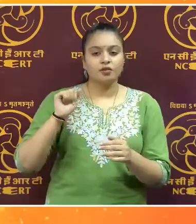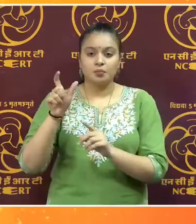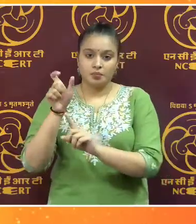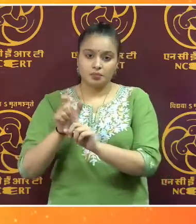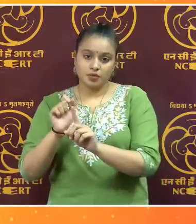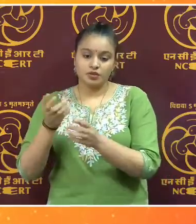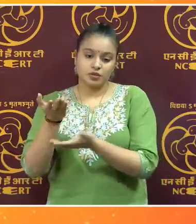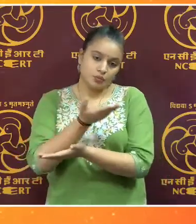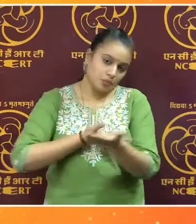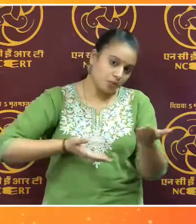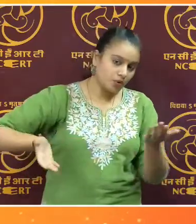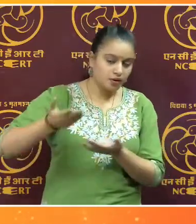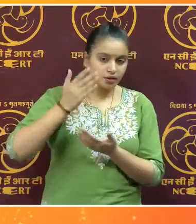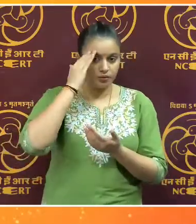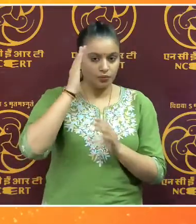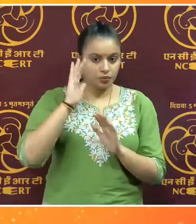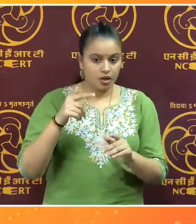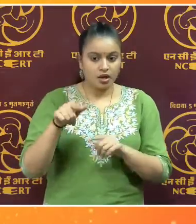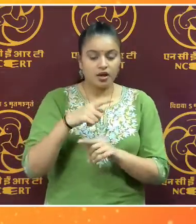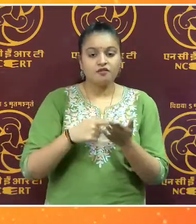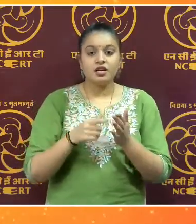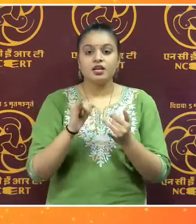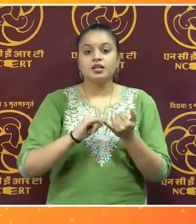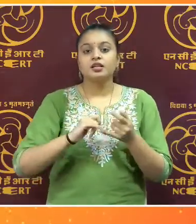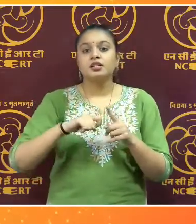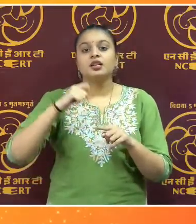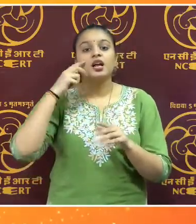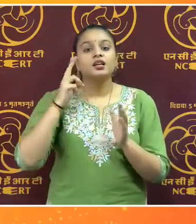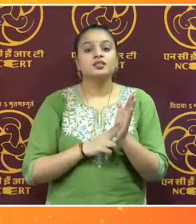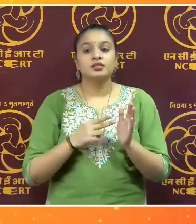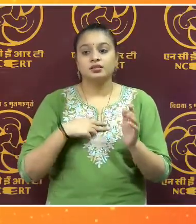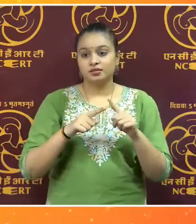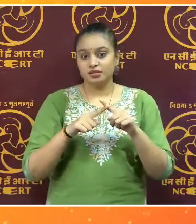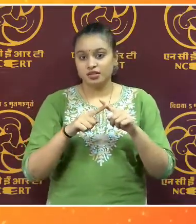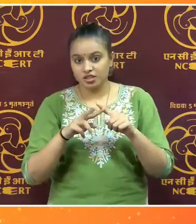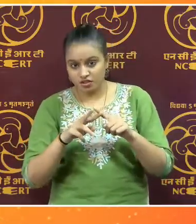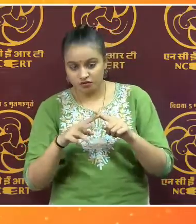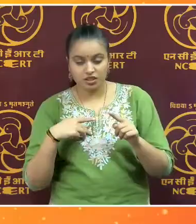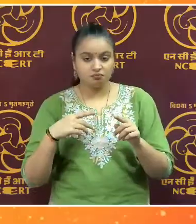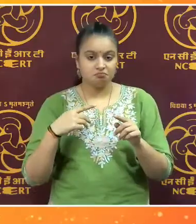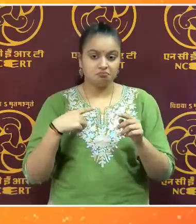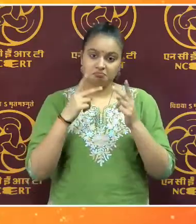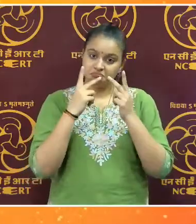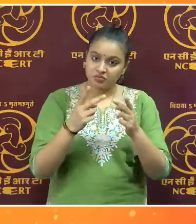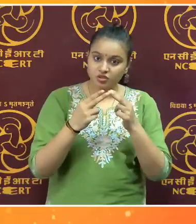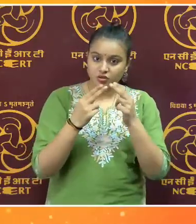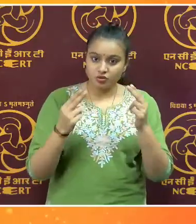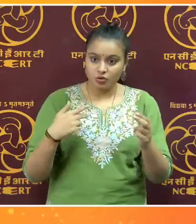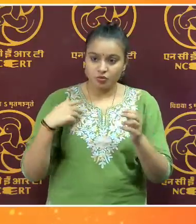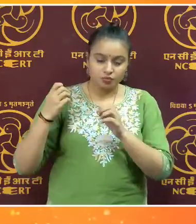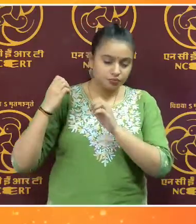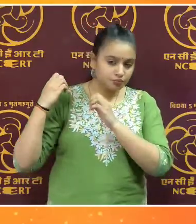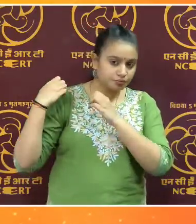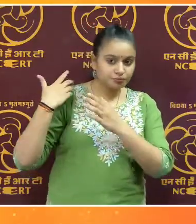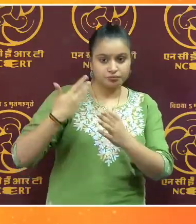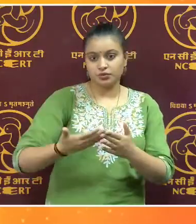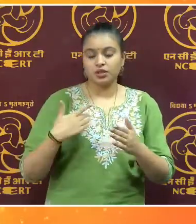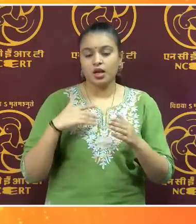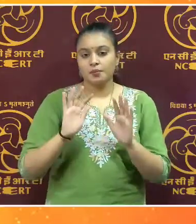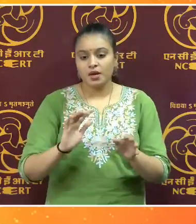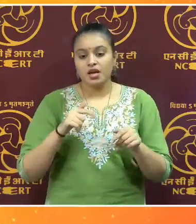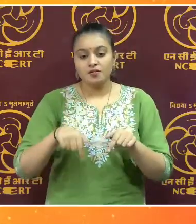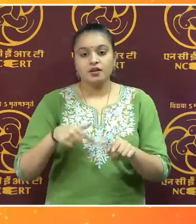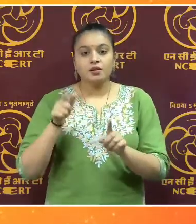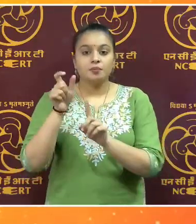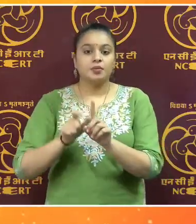you all know, we have been watching Ruskin Bond stories in our television from ages. Ek Tha Rusty story. So Ruskin Bond,